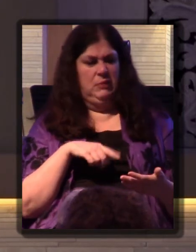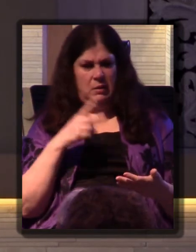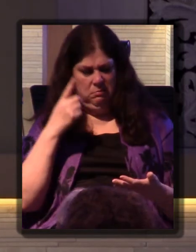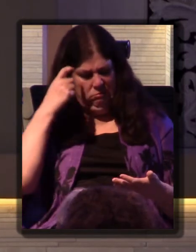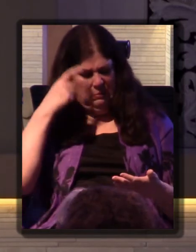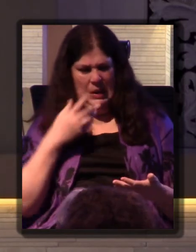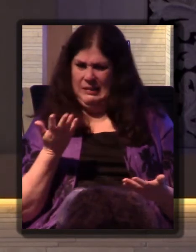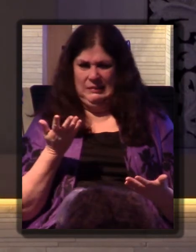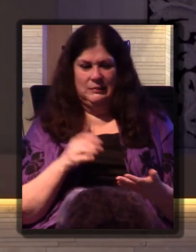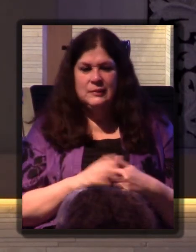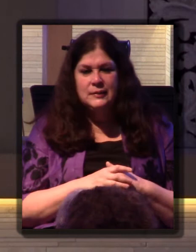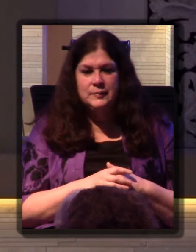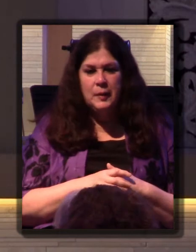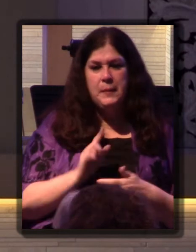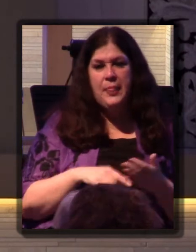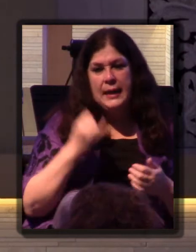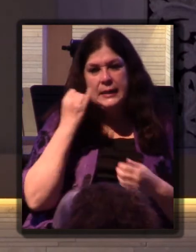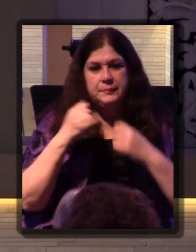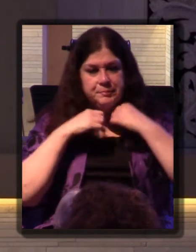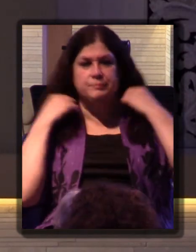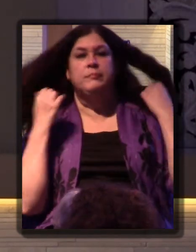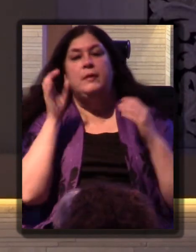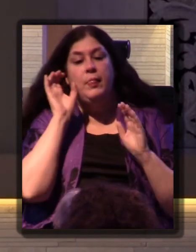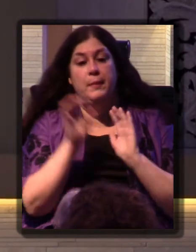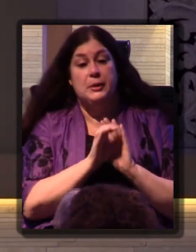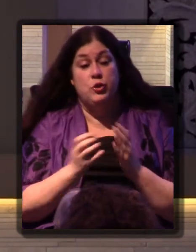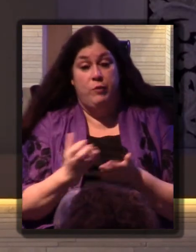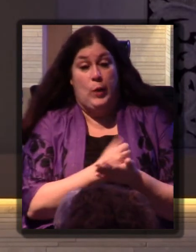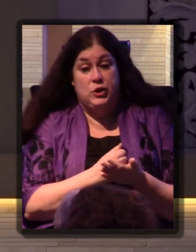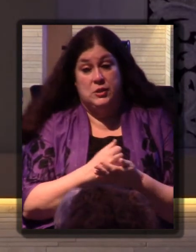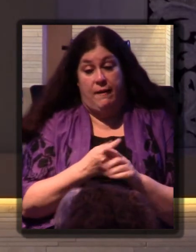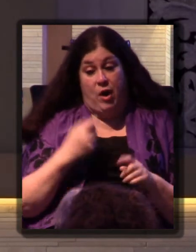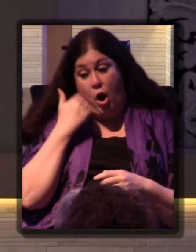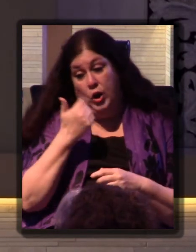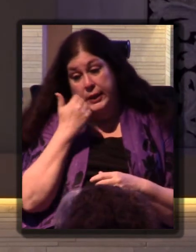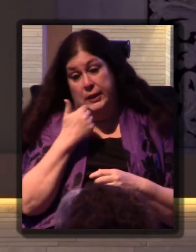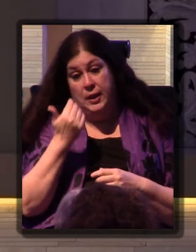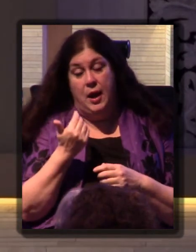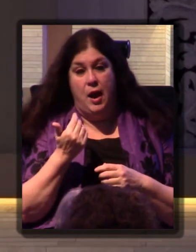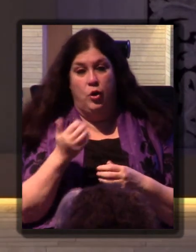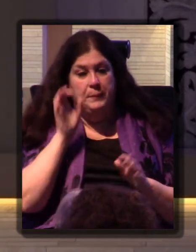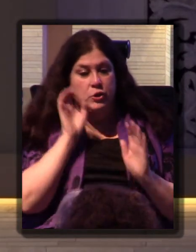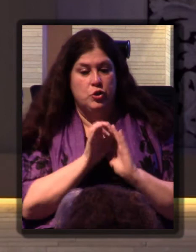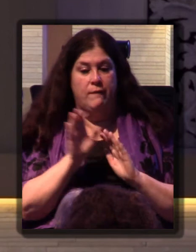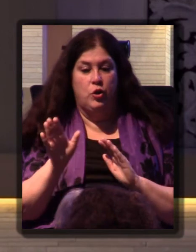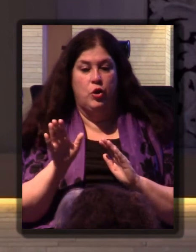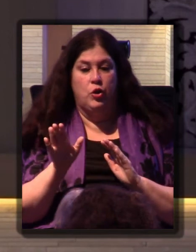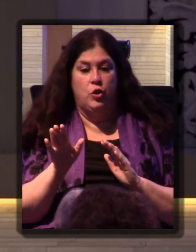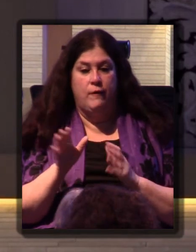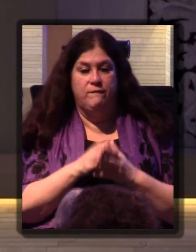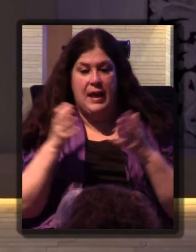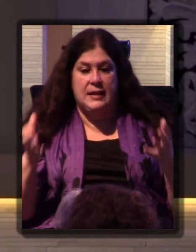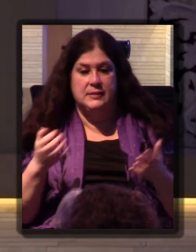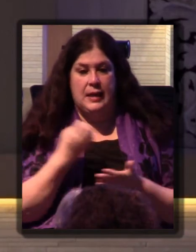real, real head scratcher. But the idea here is that the picture of the wages of a harlot is simply a picture